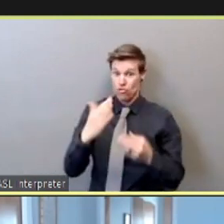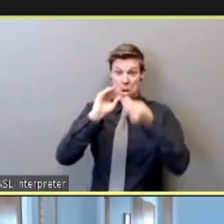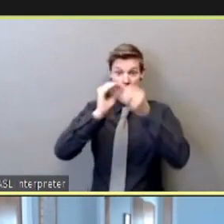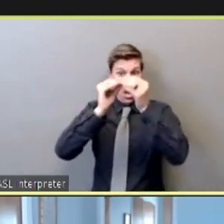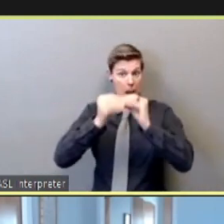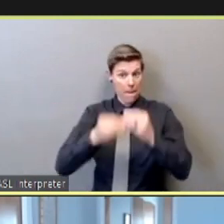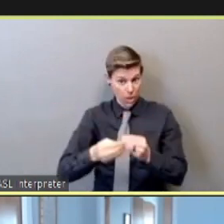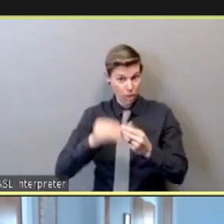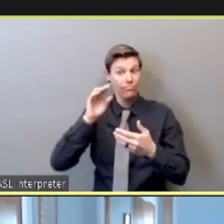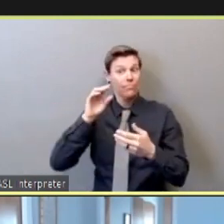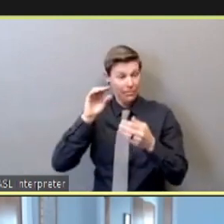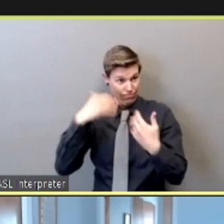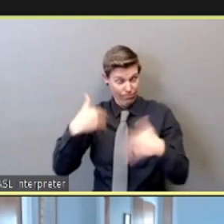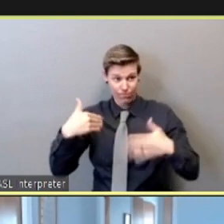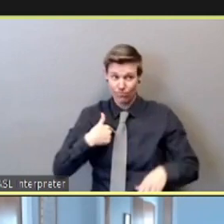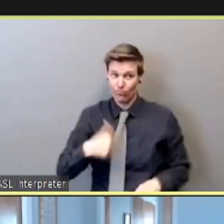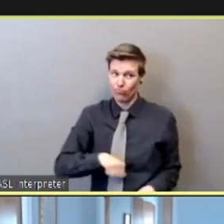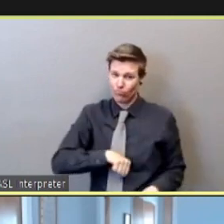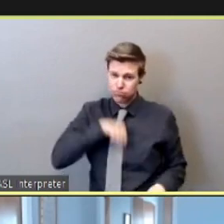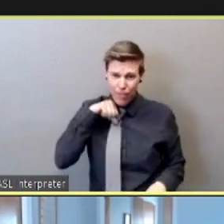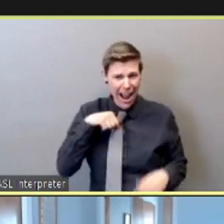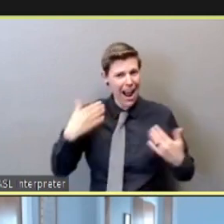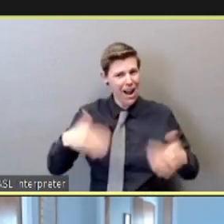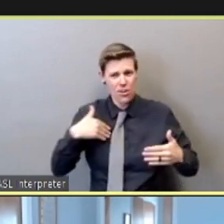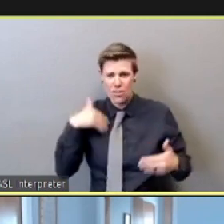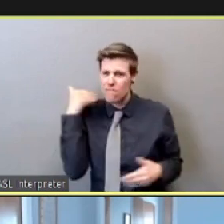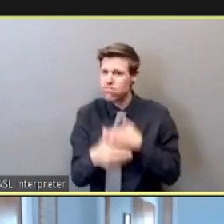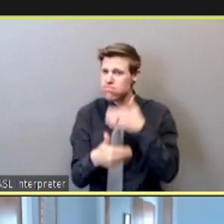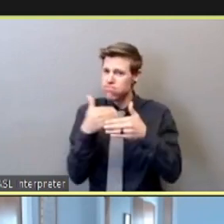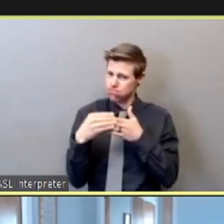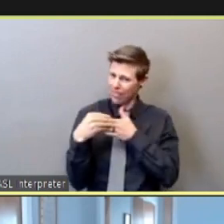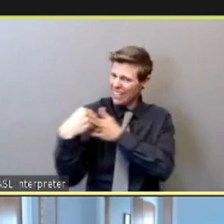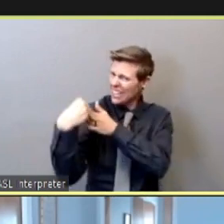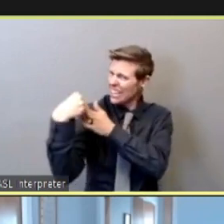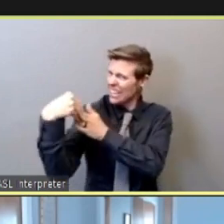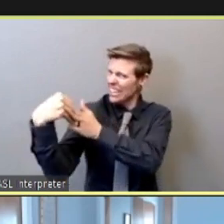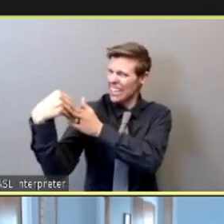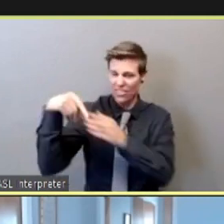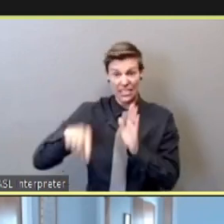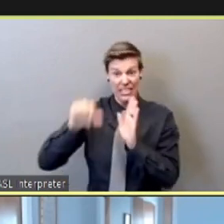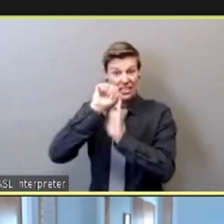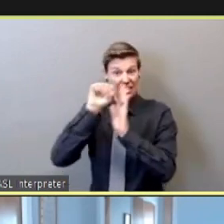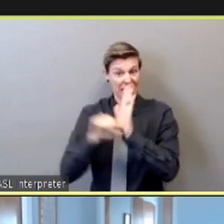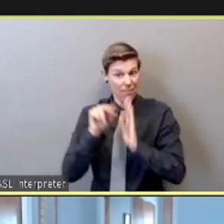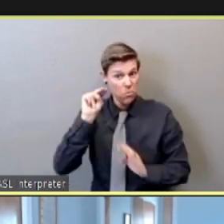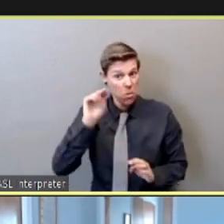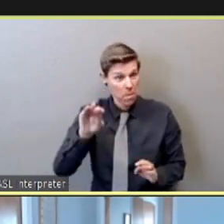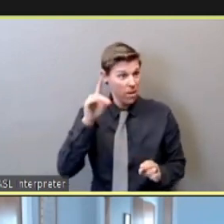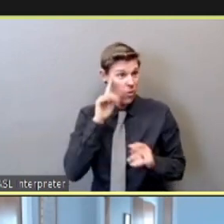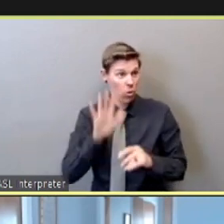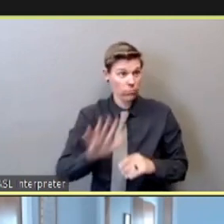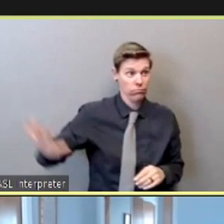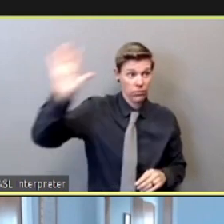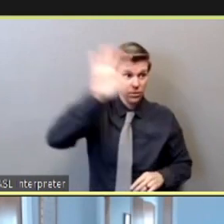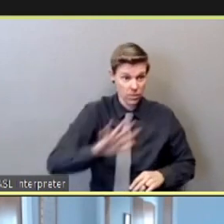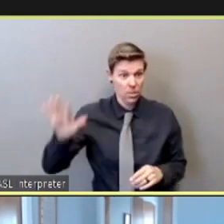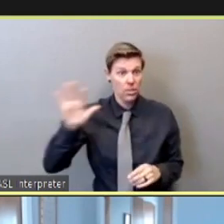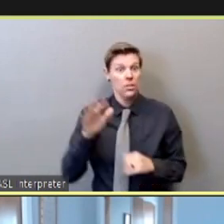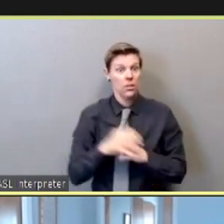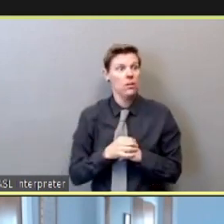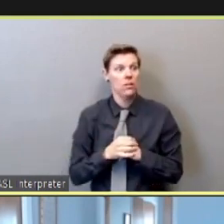So specifically, more than 80,000 doses of Moderna and Pfizer were received this week. In fact, we received